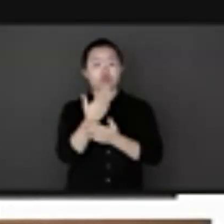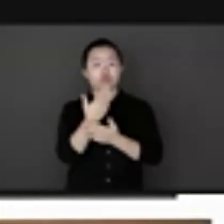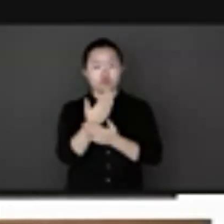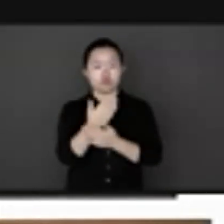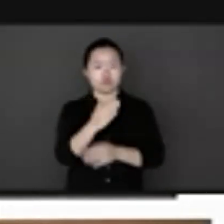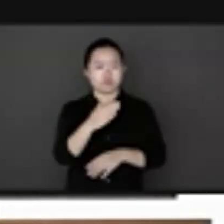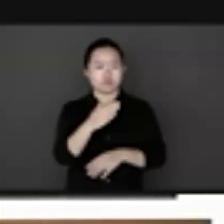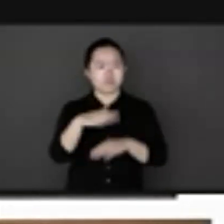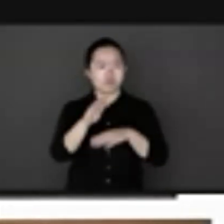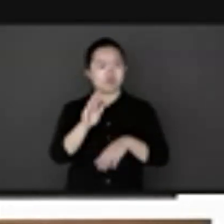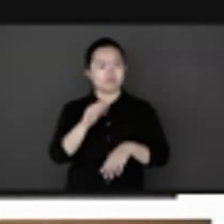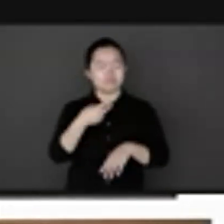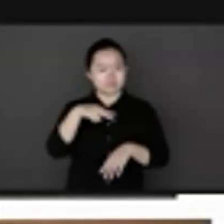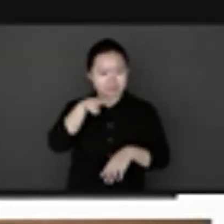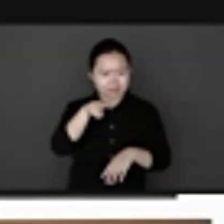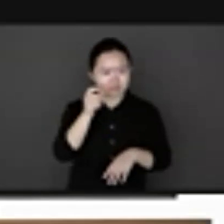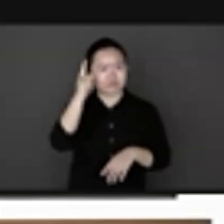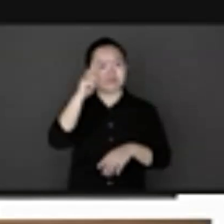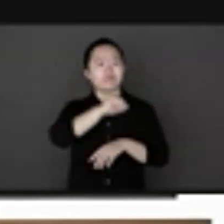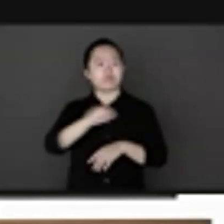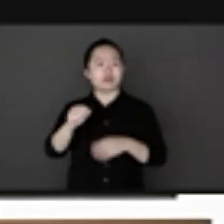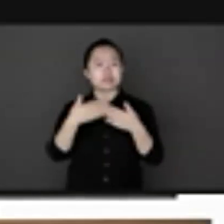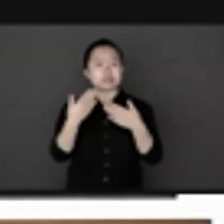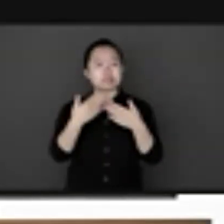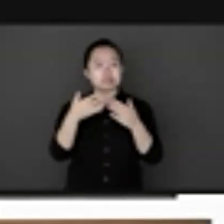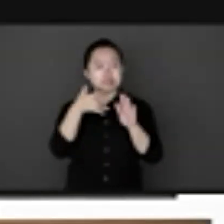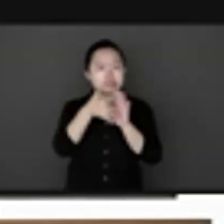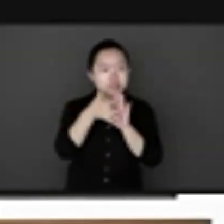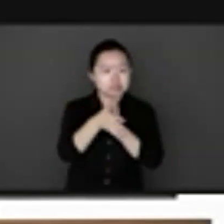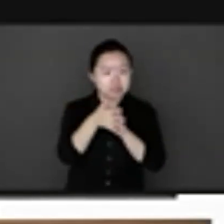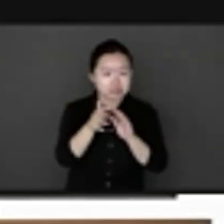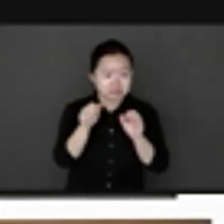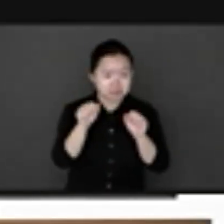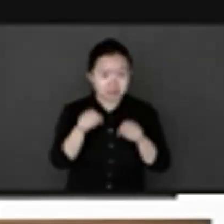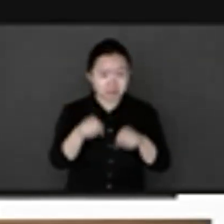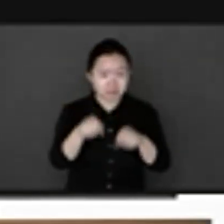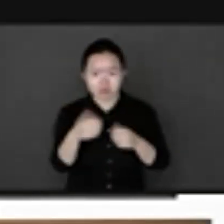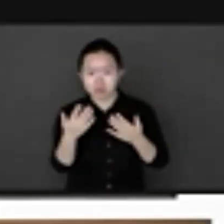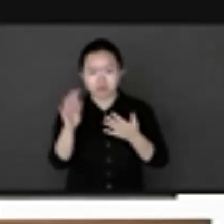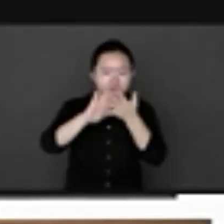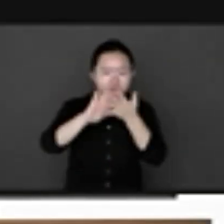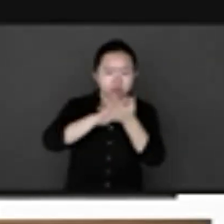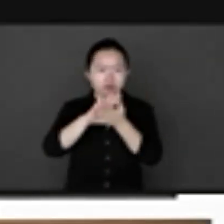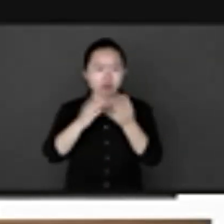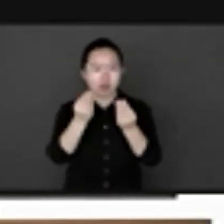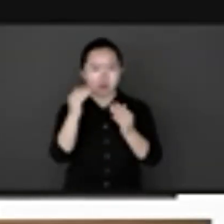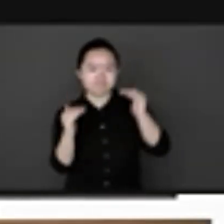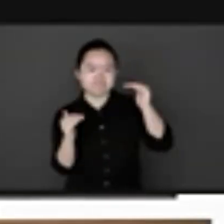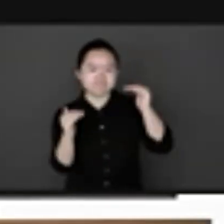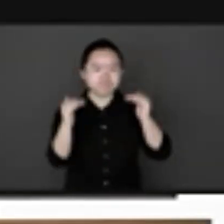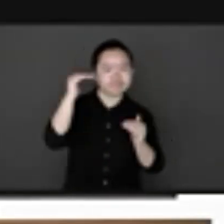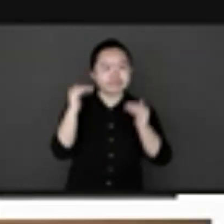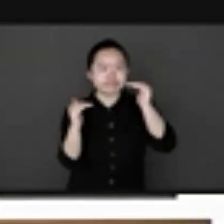providing instructions and making them be. Well, I think settings would not normally require instructions. It's more like